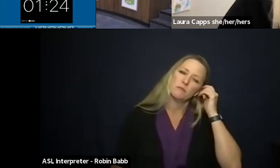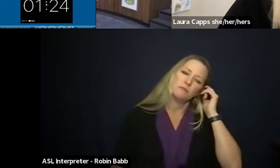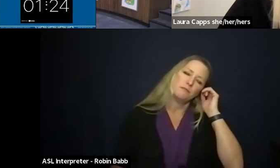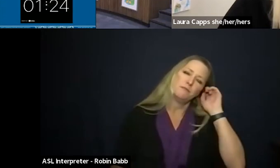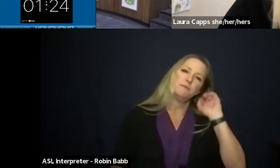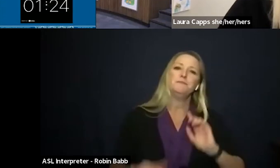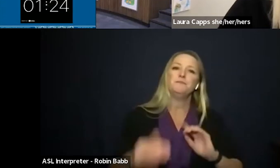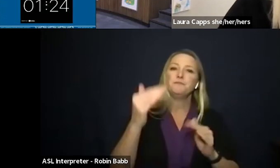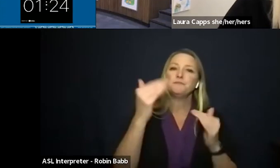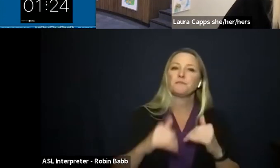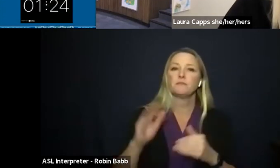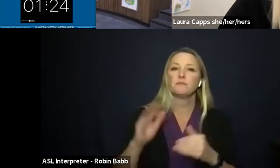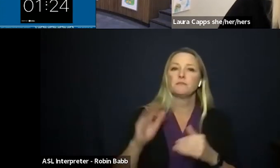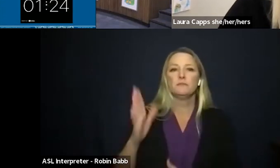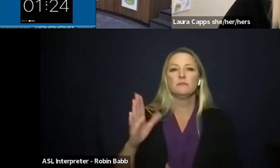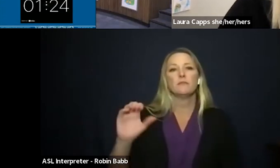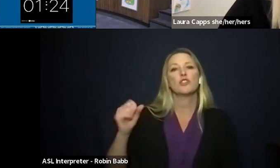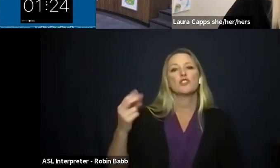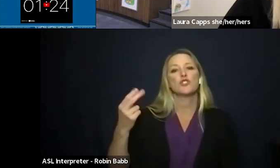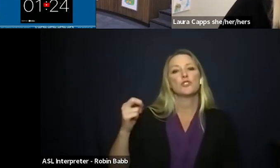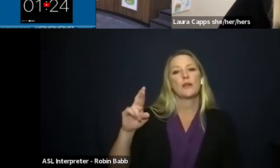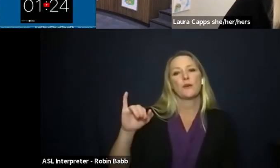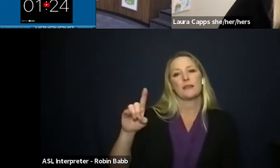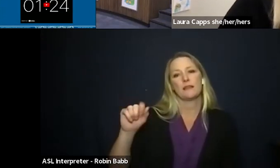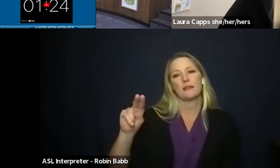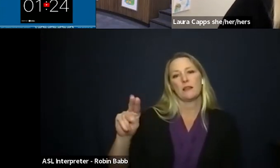next speaker is sheridan rosenberg